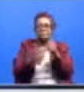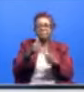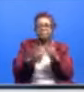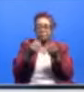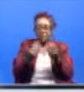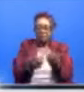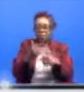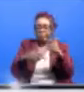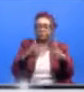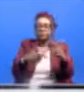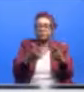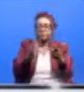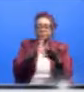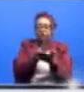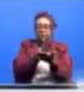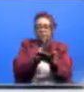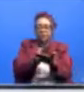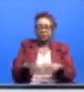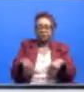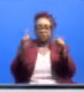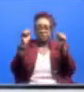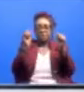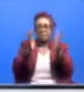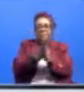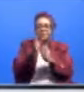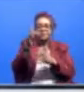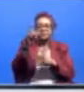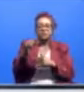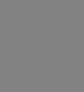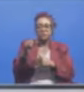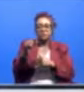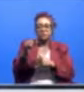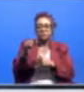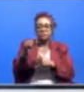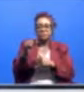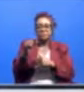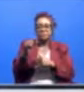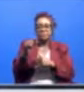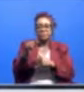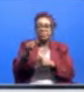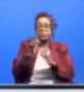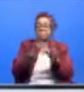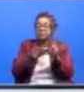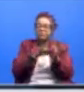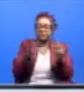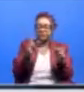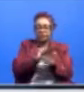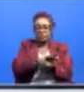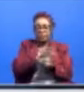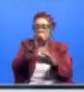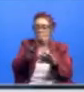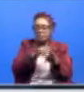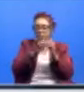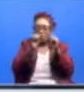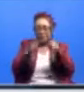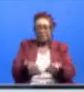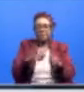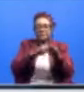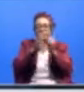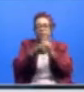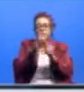ongoing, chaired by the DG, Director General, that they are going to participate fully so that then we review that